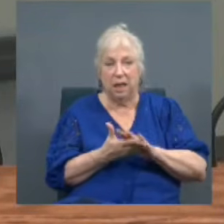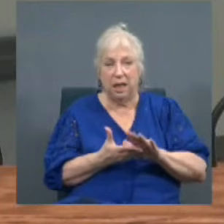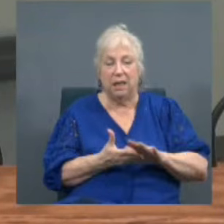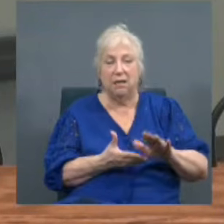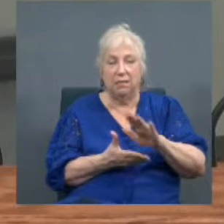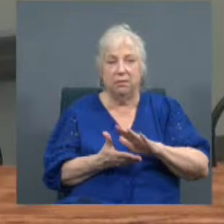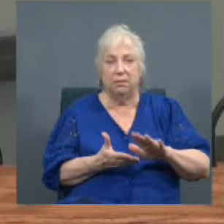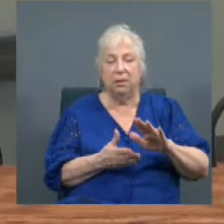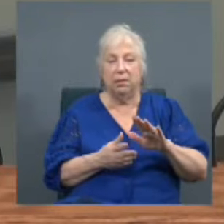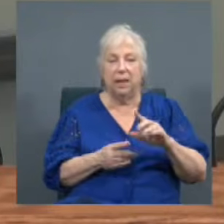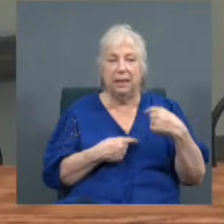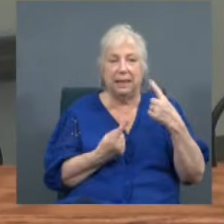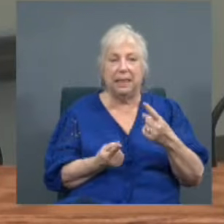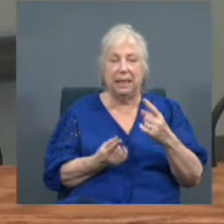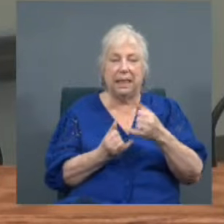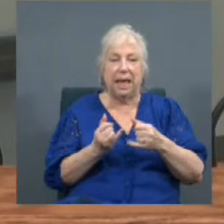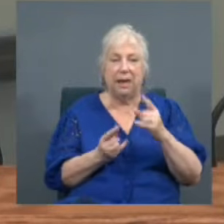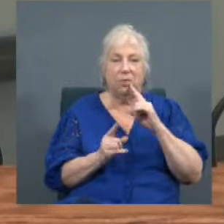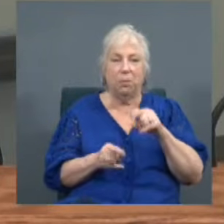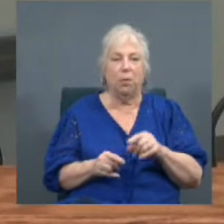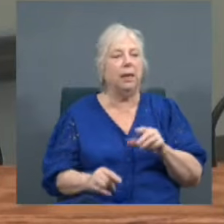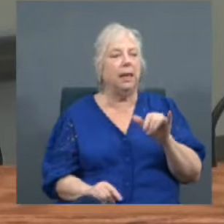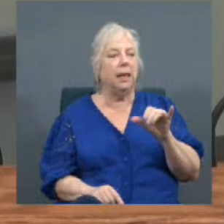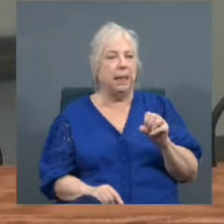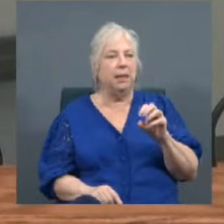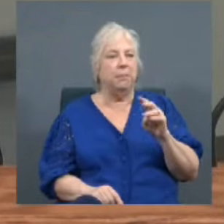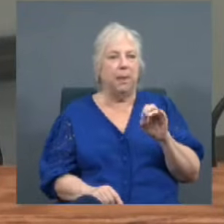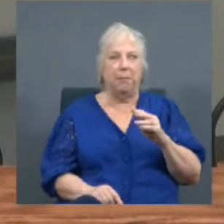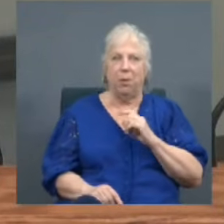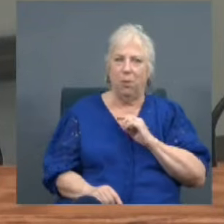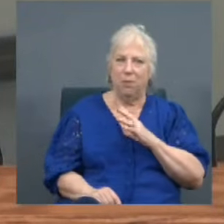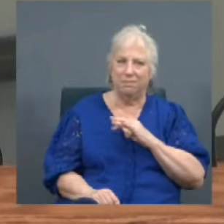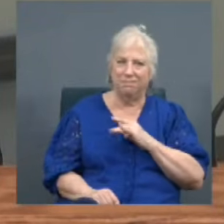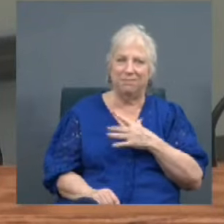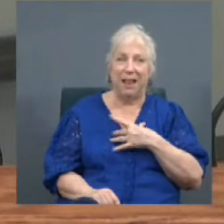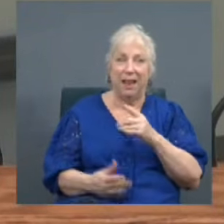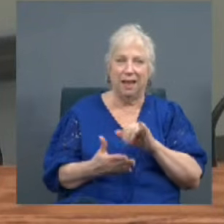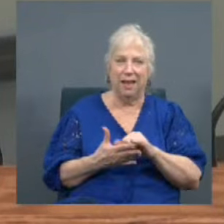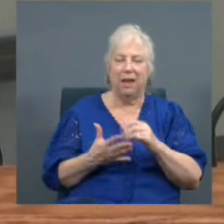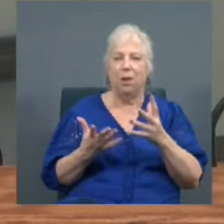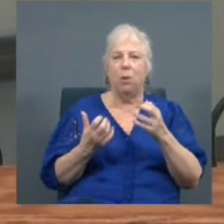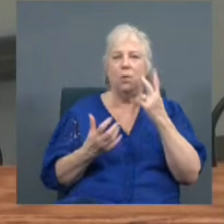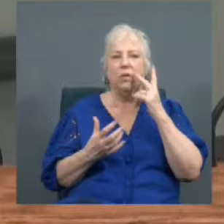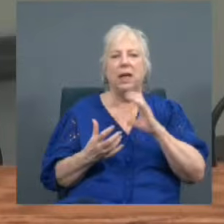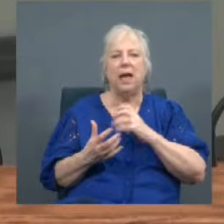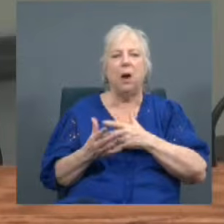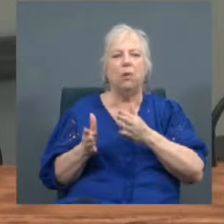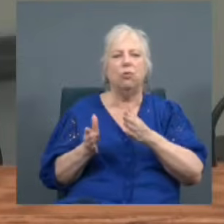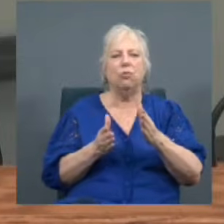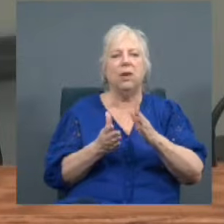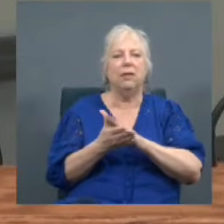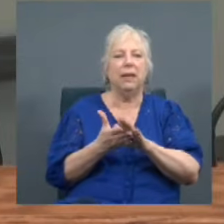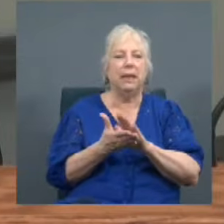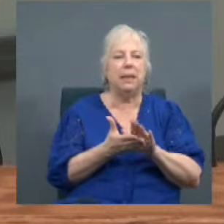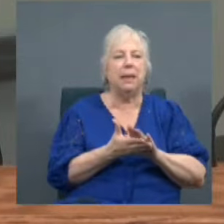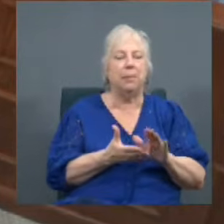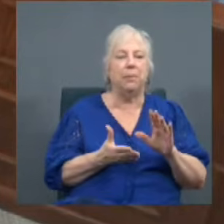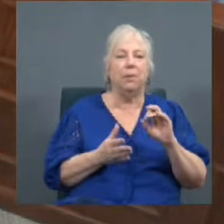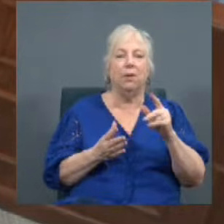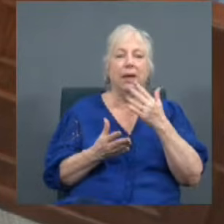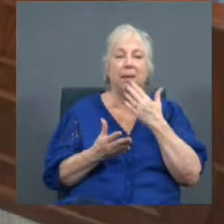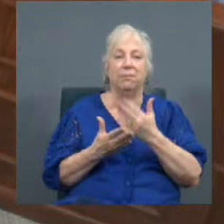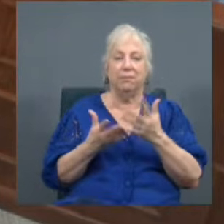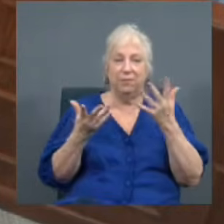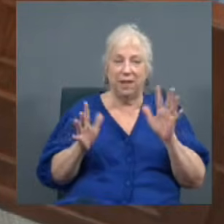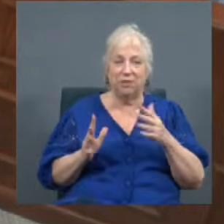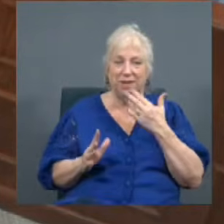ma'am. Okay, I like that. I want to see our streets cleaned up. Okay, that's it. Thank